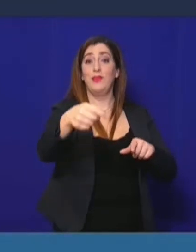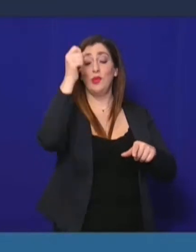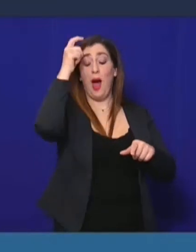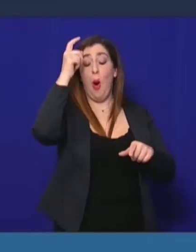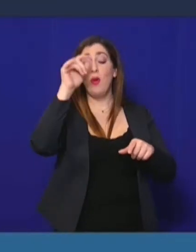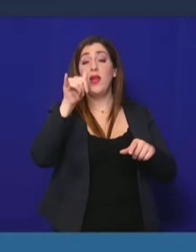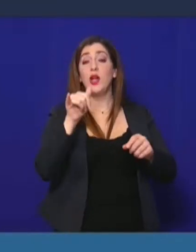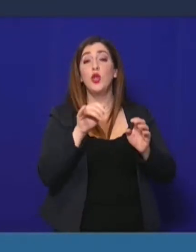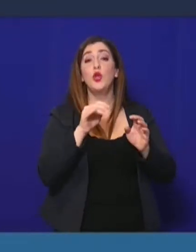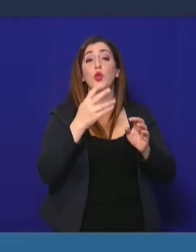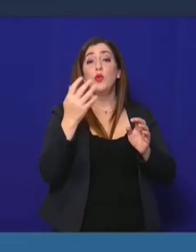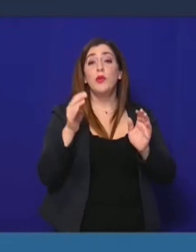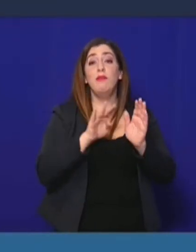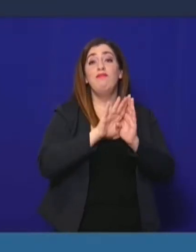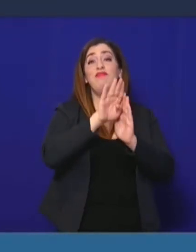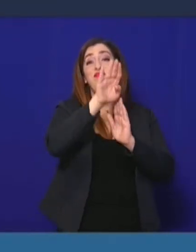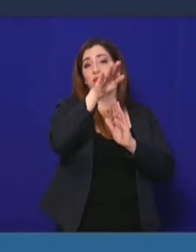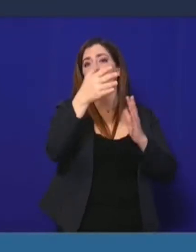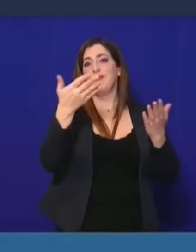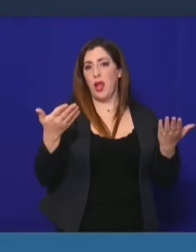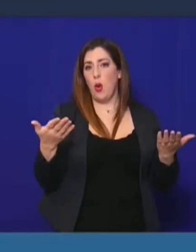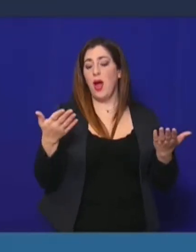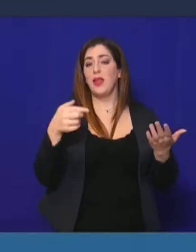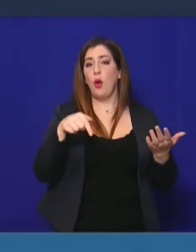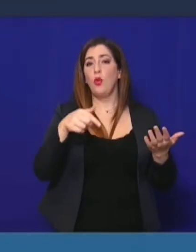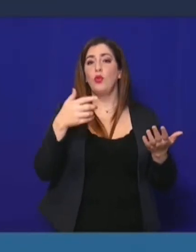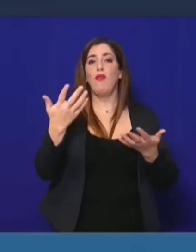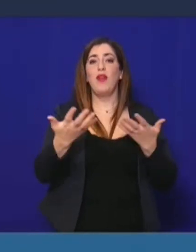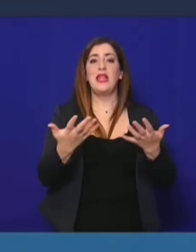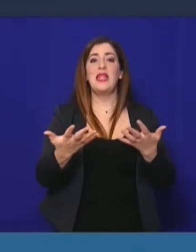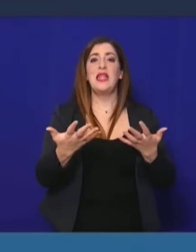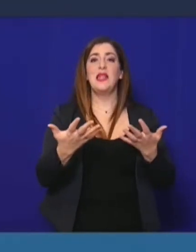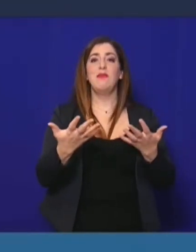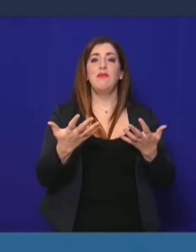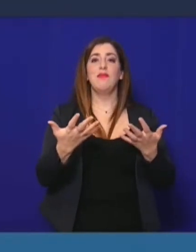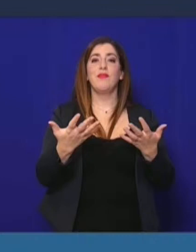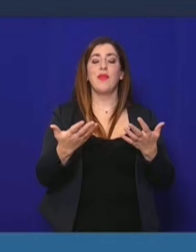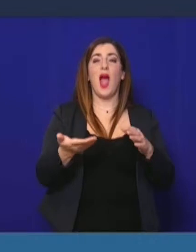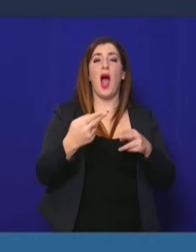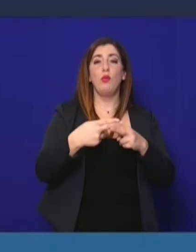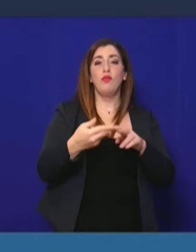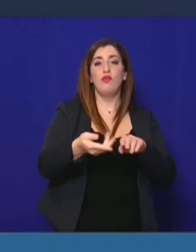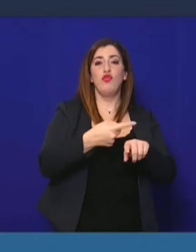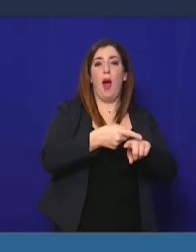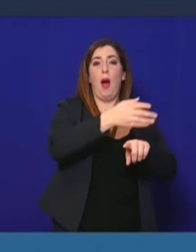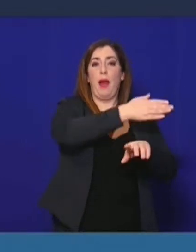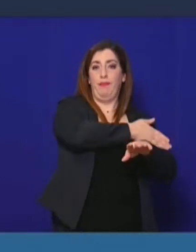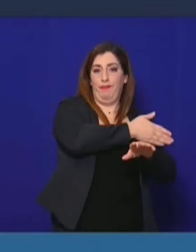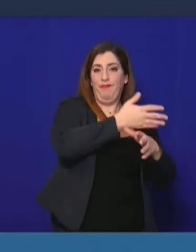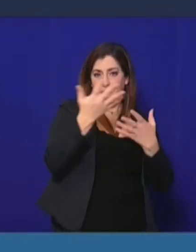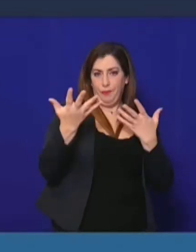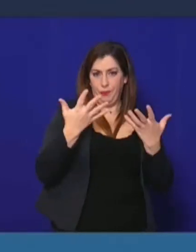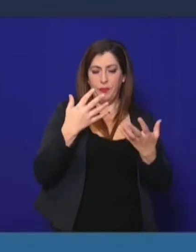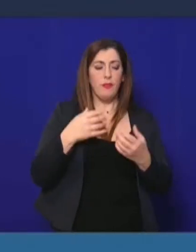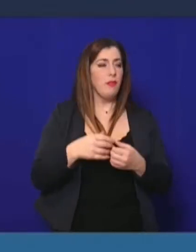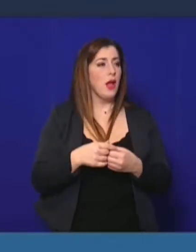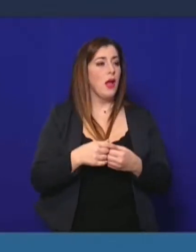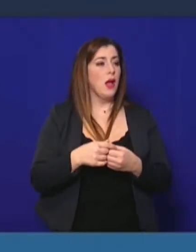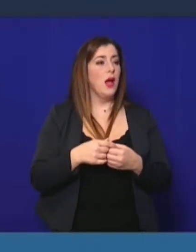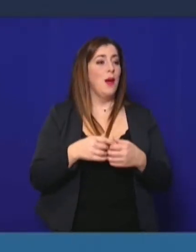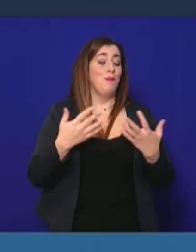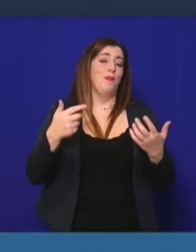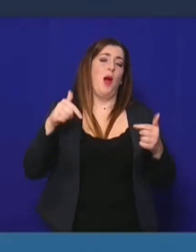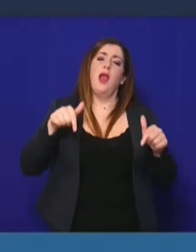għad għandna trasmissjoni fil-komunità. Nafu kif nikkontrollawha, allura b'responsabilità nappella lil pubbliku bħalissa mhuwiex żmien li